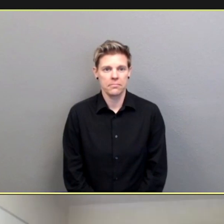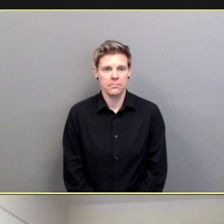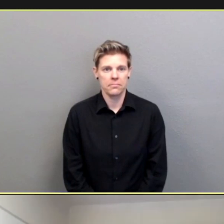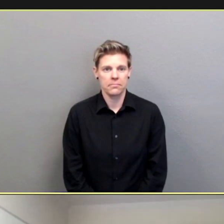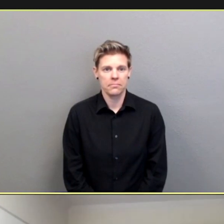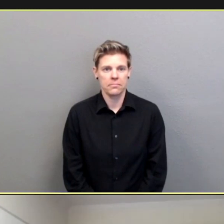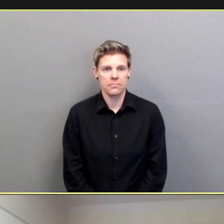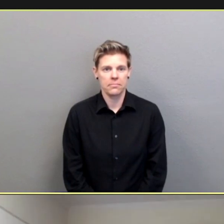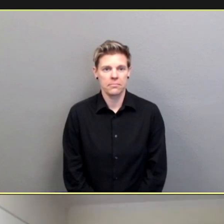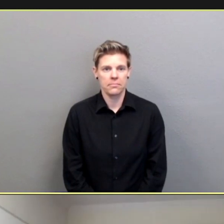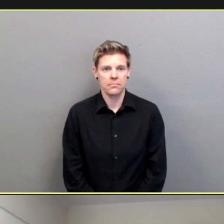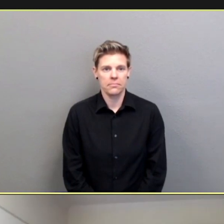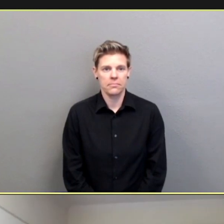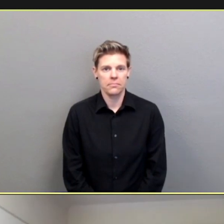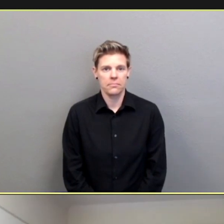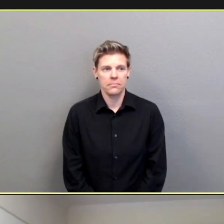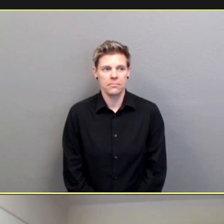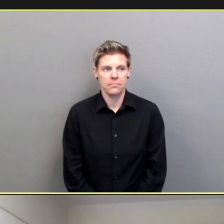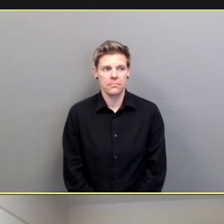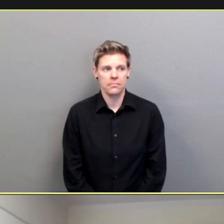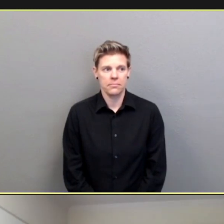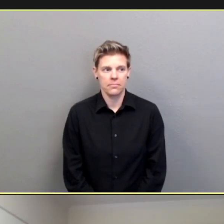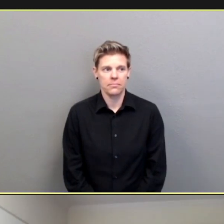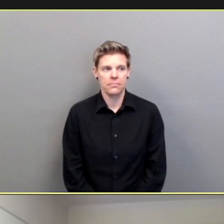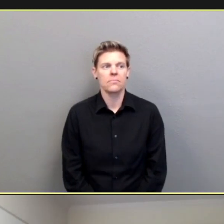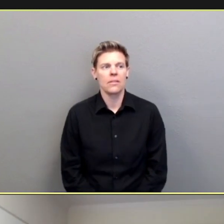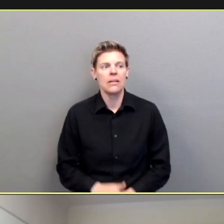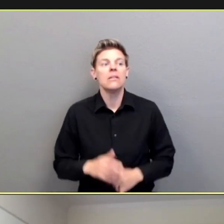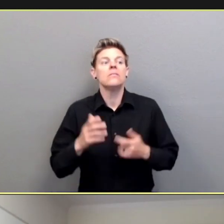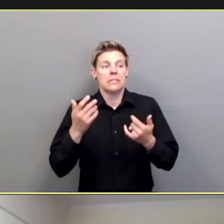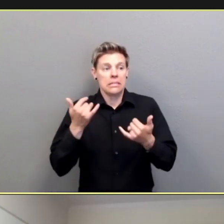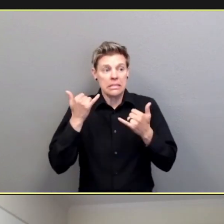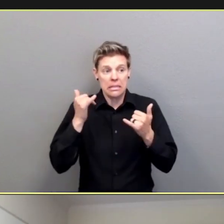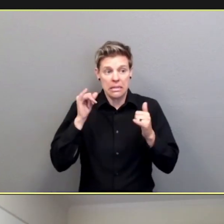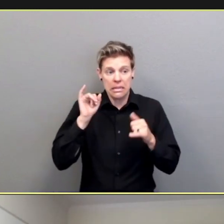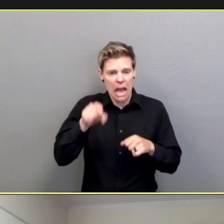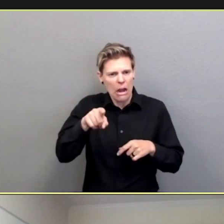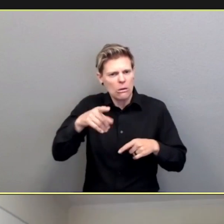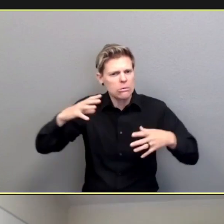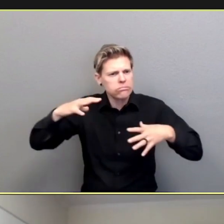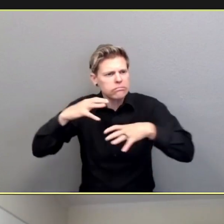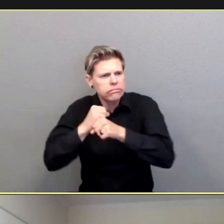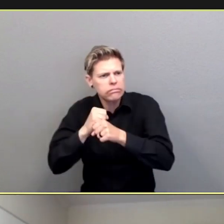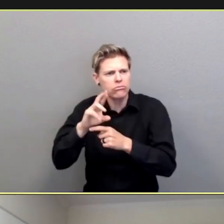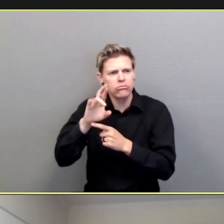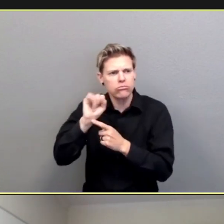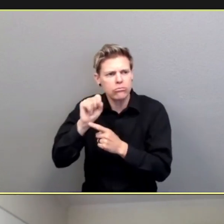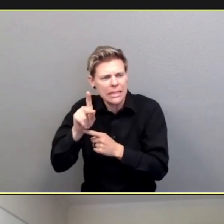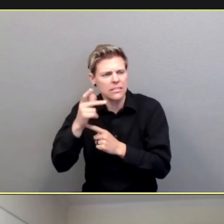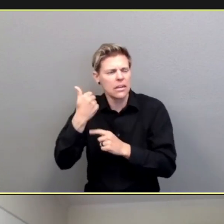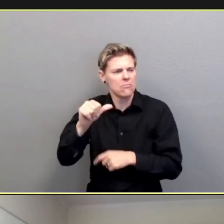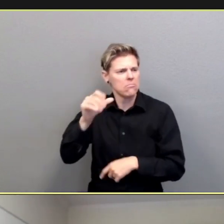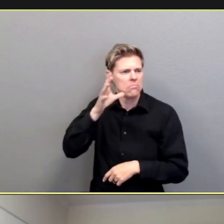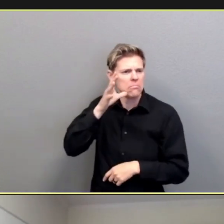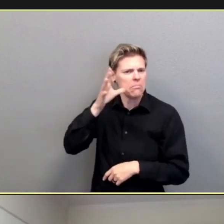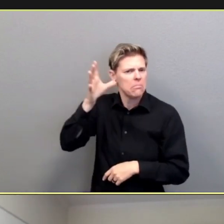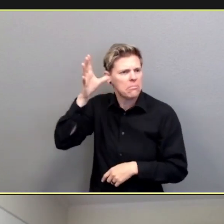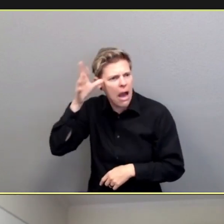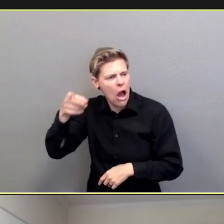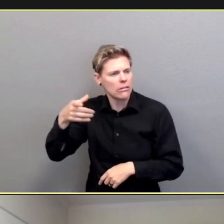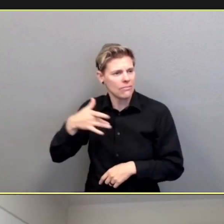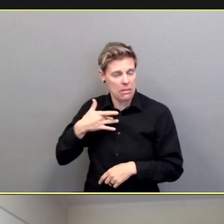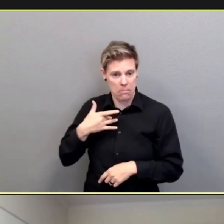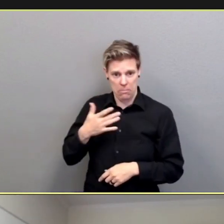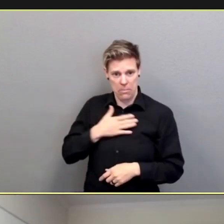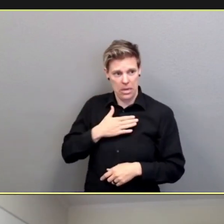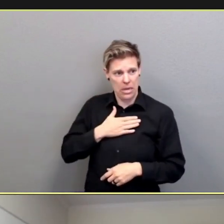the next couple of weeks? What could we say, with some confidence about the holiday and the effect on case